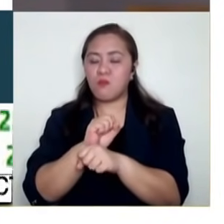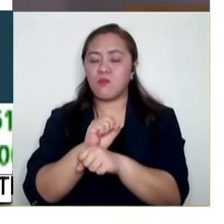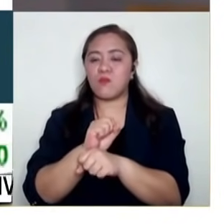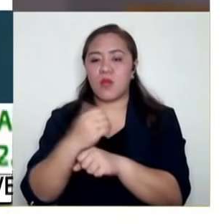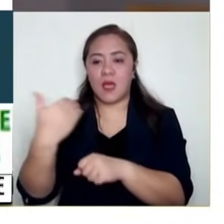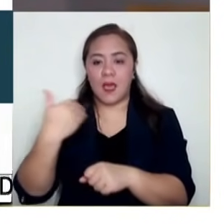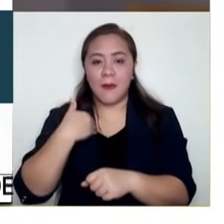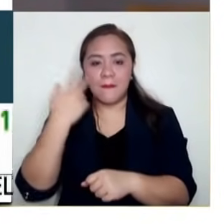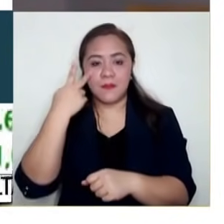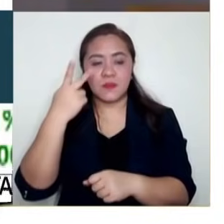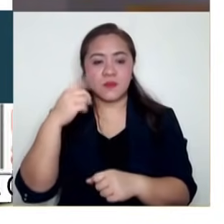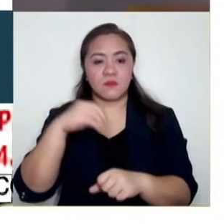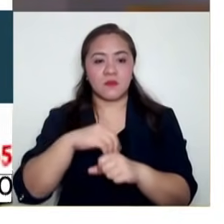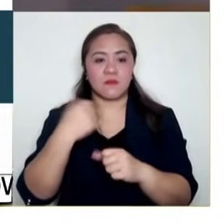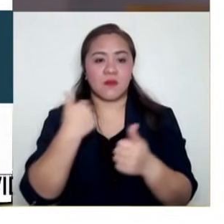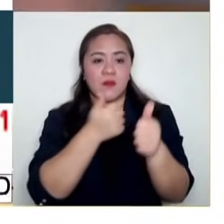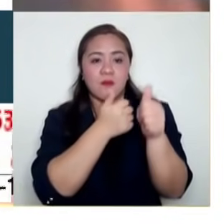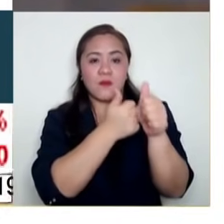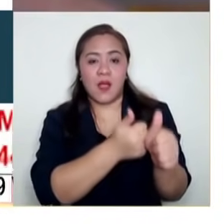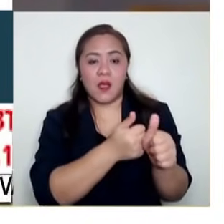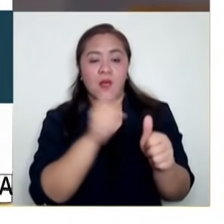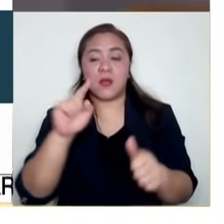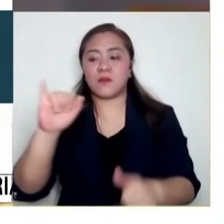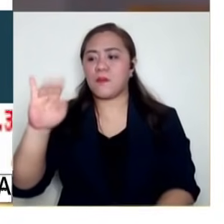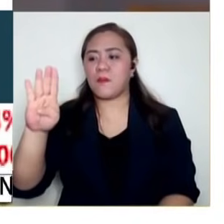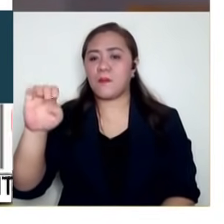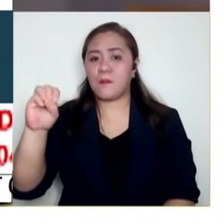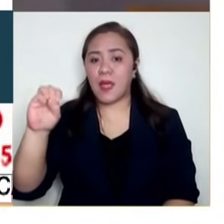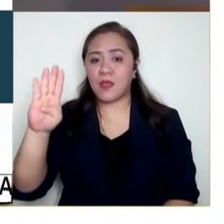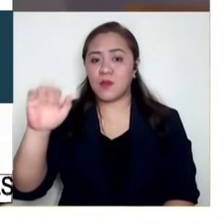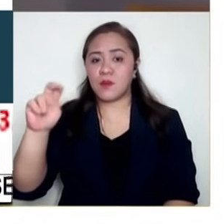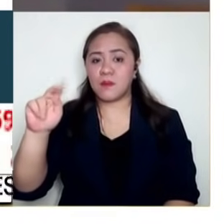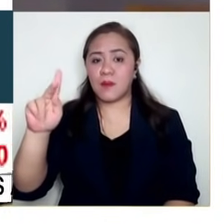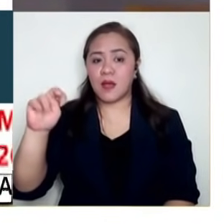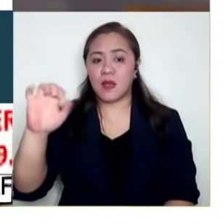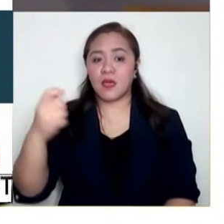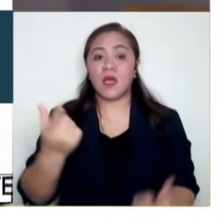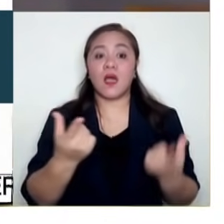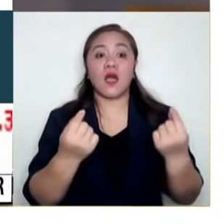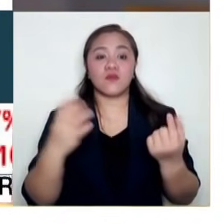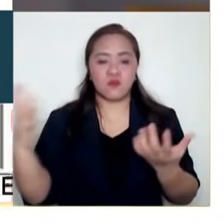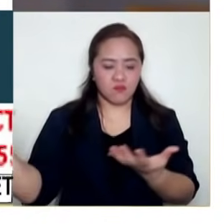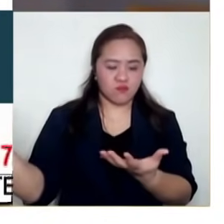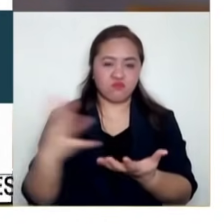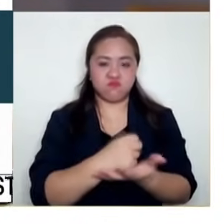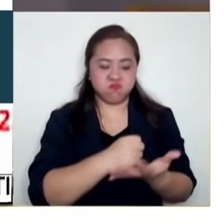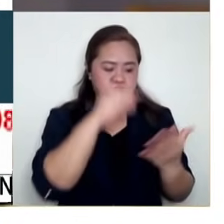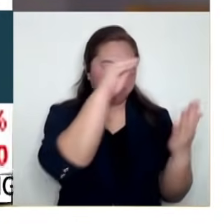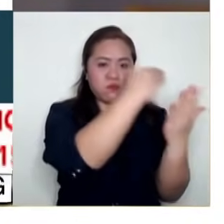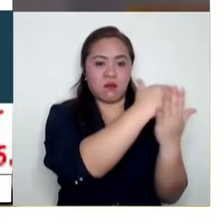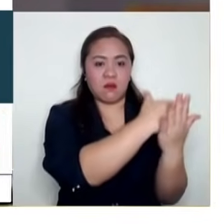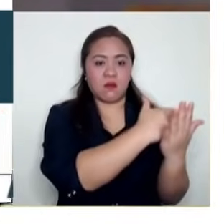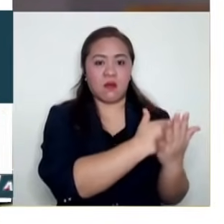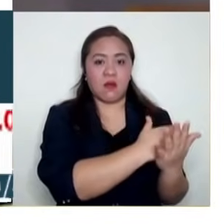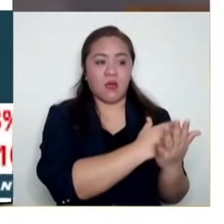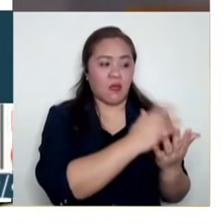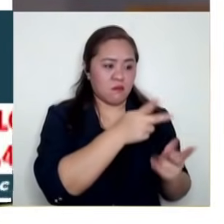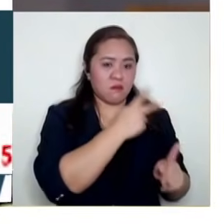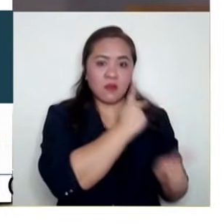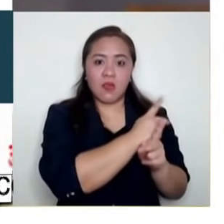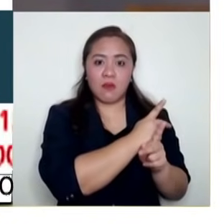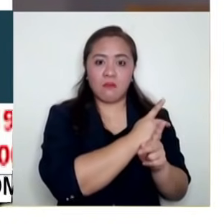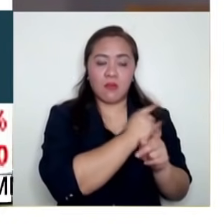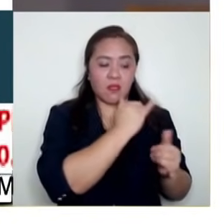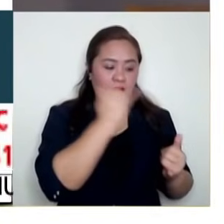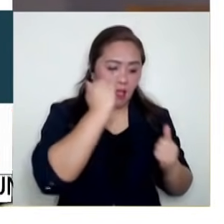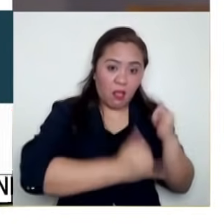their protocols, they do biobanking. They store everything and just submit it to us by in one batch. So most of the